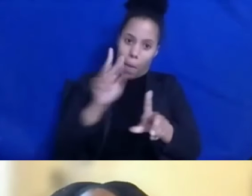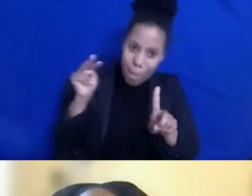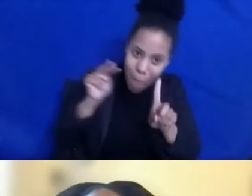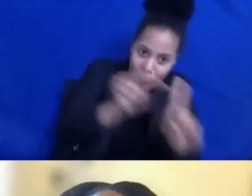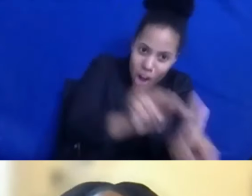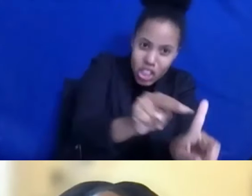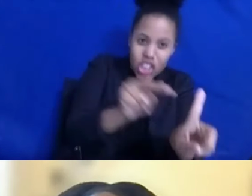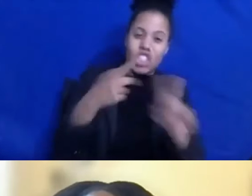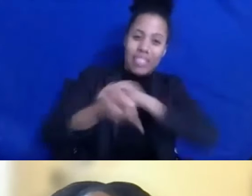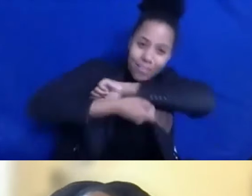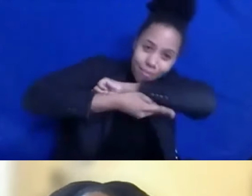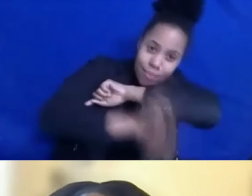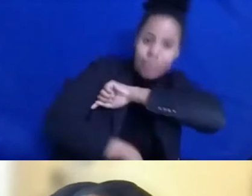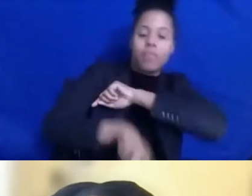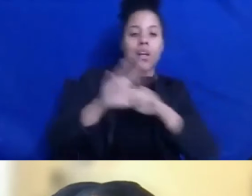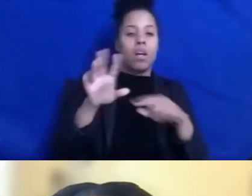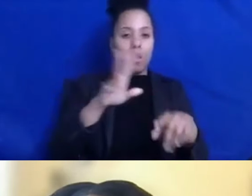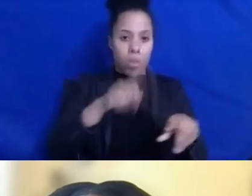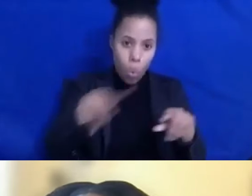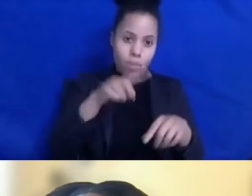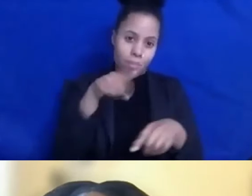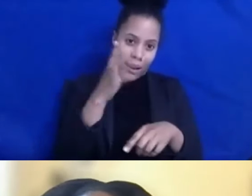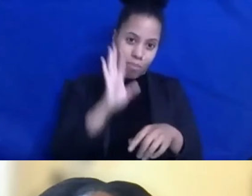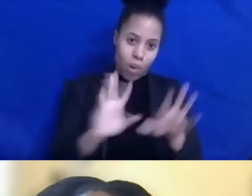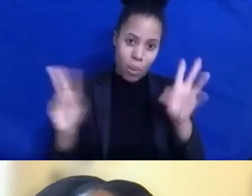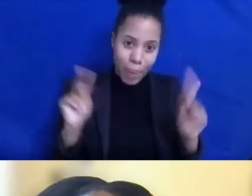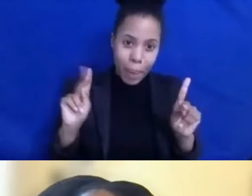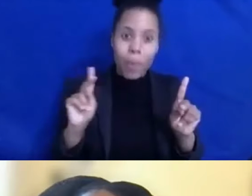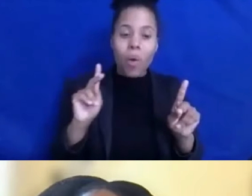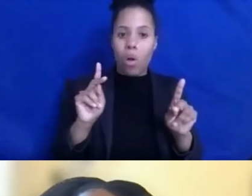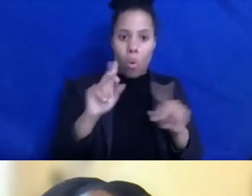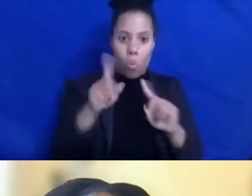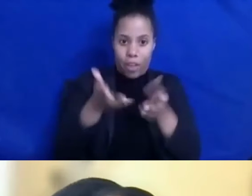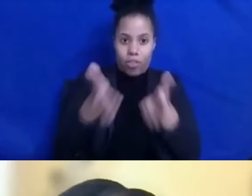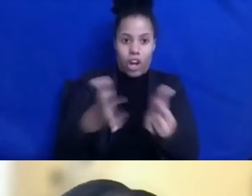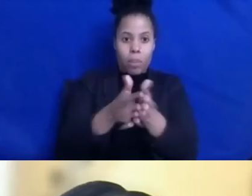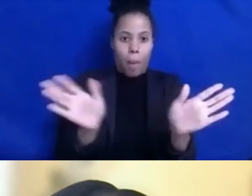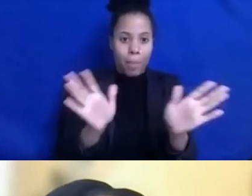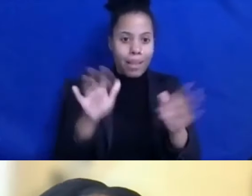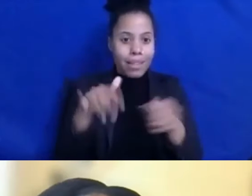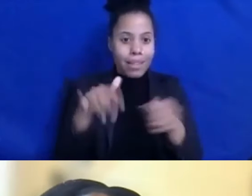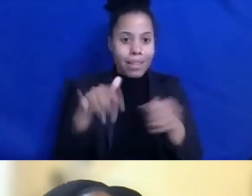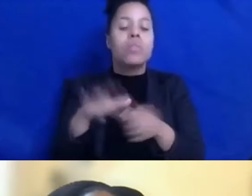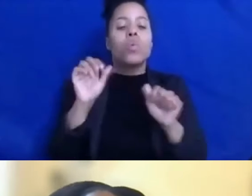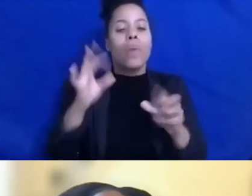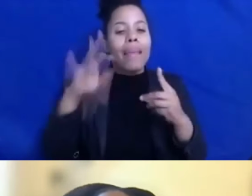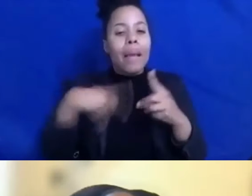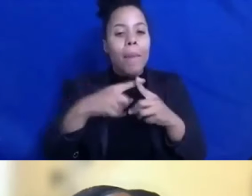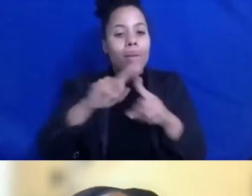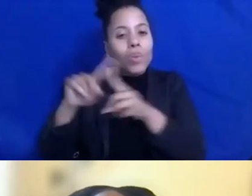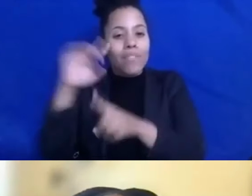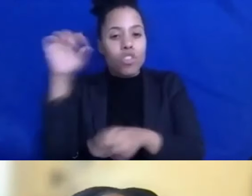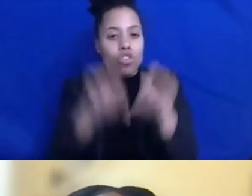the movement of Black and Brown people in public space. So you can think of all of these strategies as, you know,